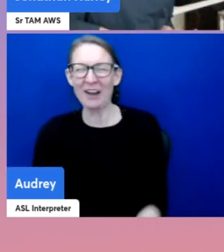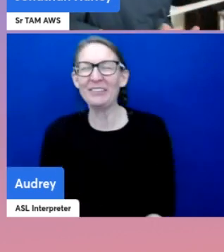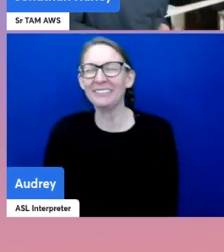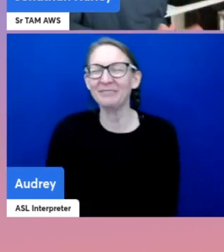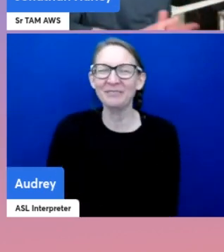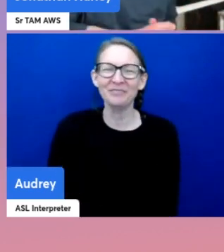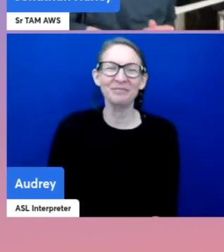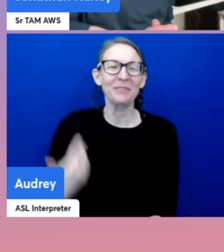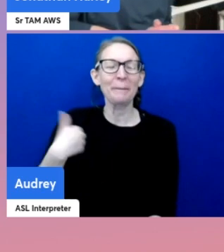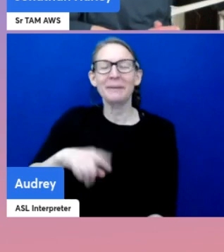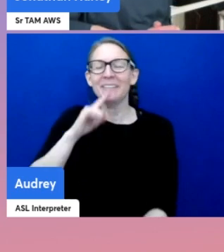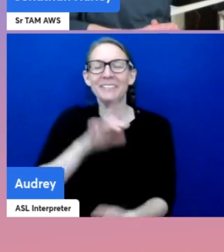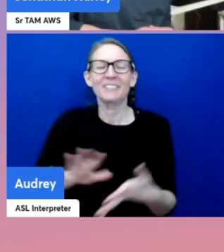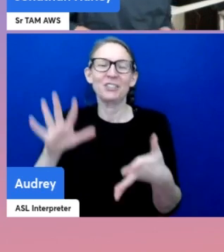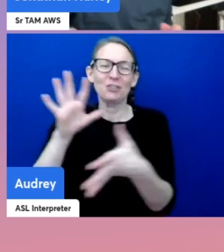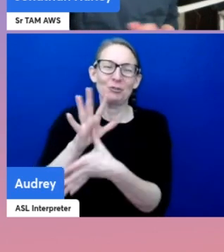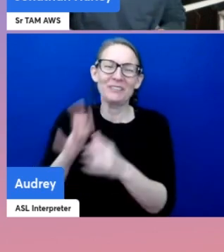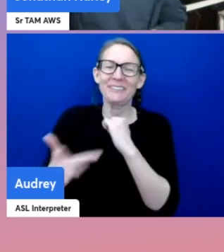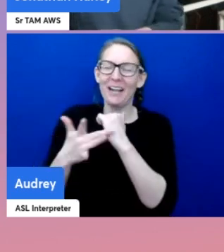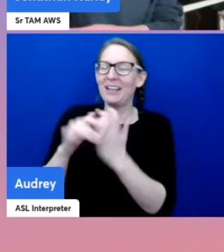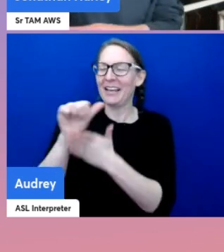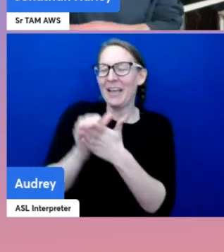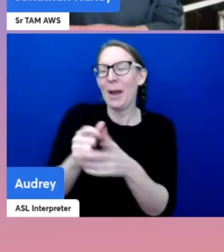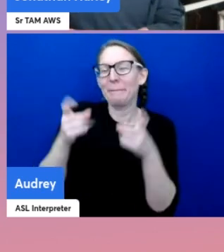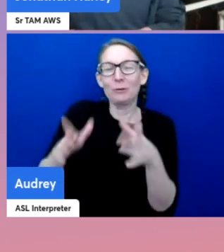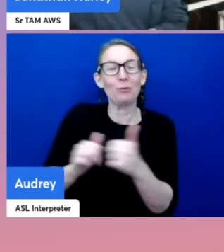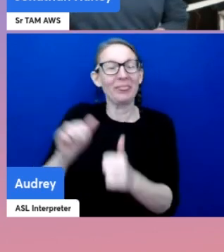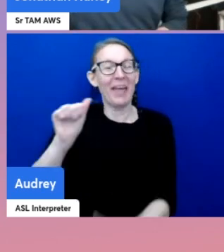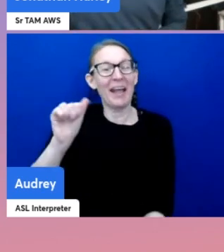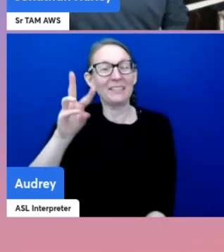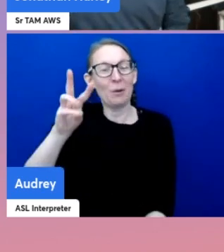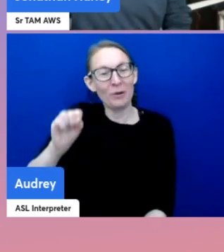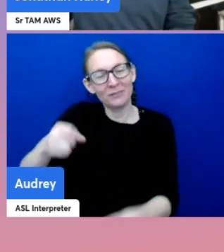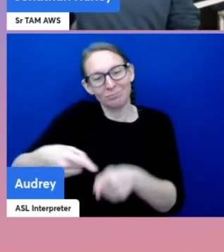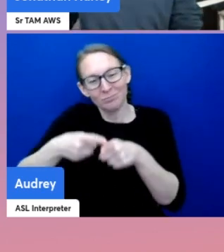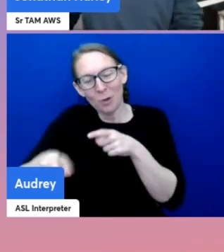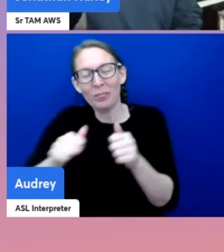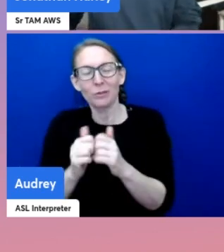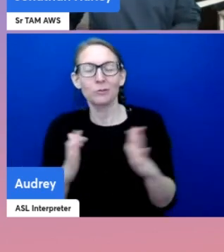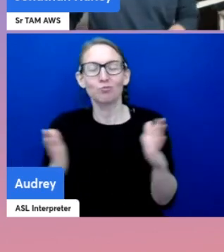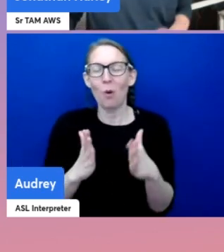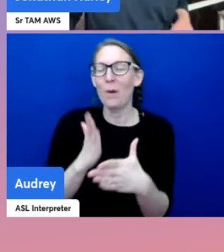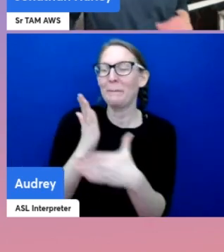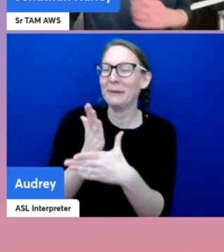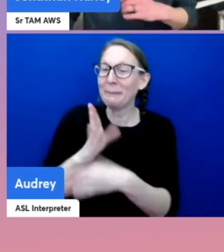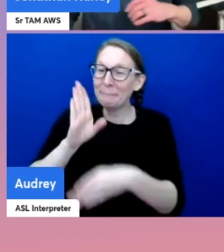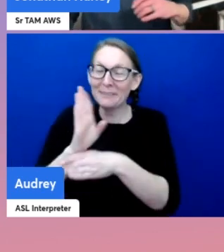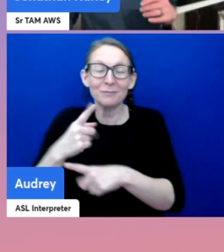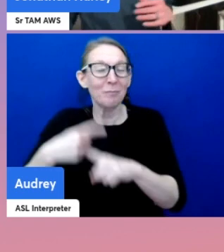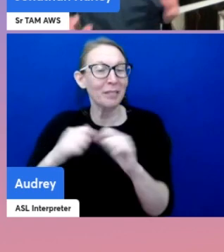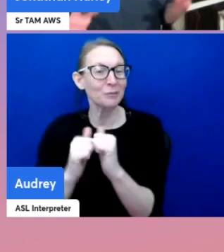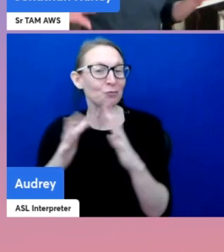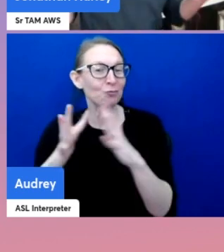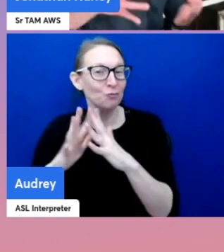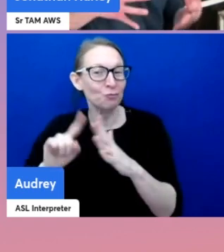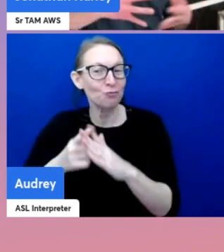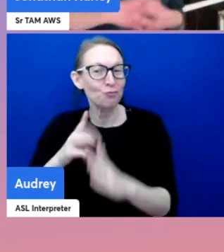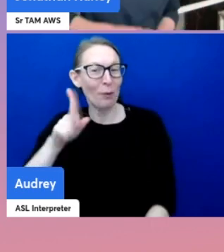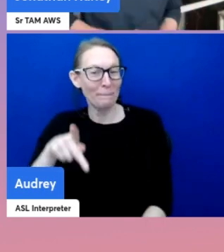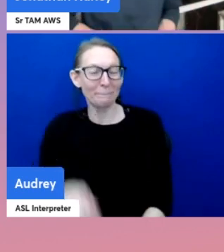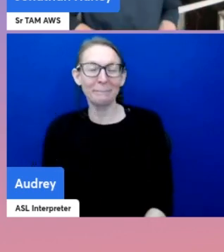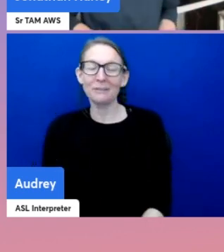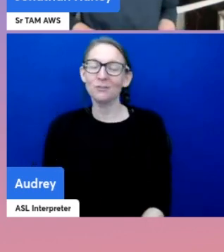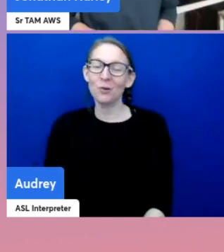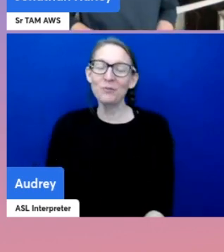a senior technical account manager with AWS, specializing in small to medium business and startups. So, sort of the